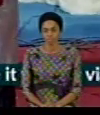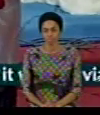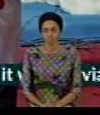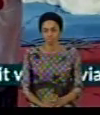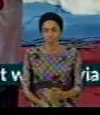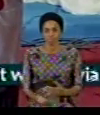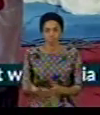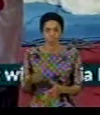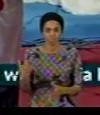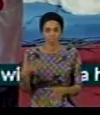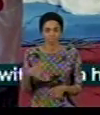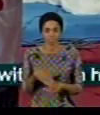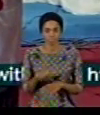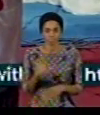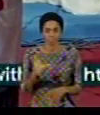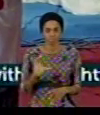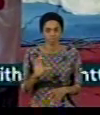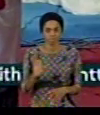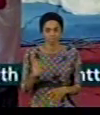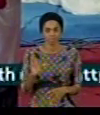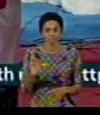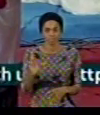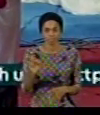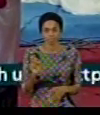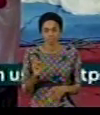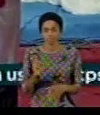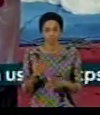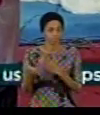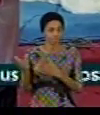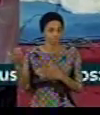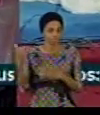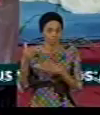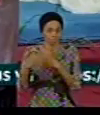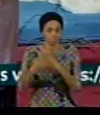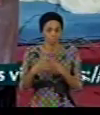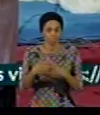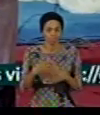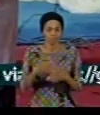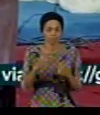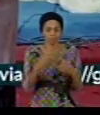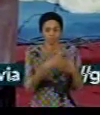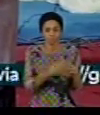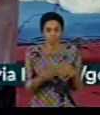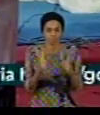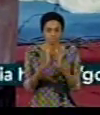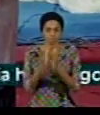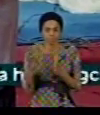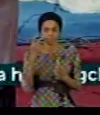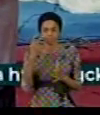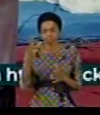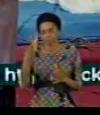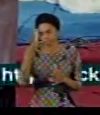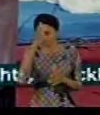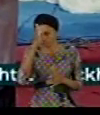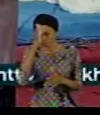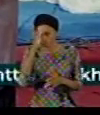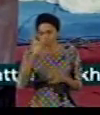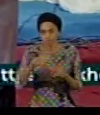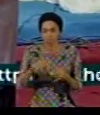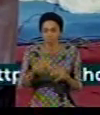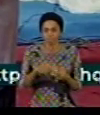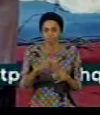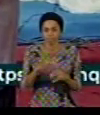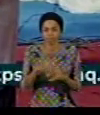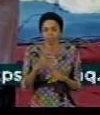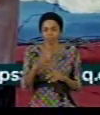prayer, I saw Papa sitting down. And then I said, Papa, stand up. He said, the waist is